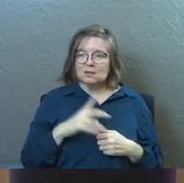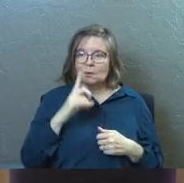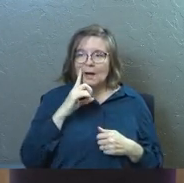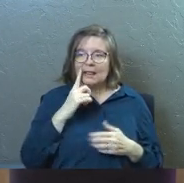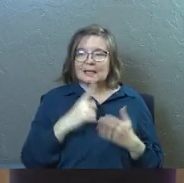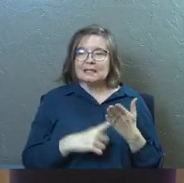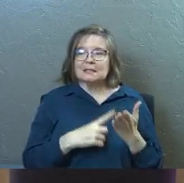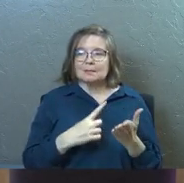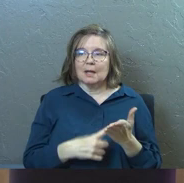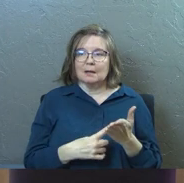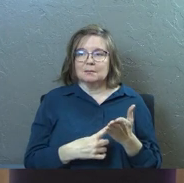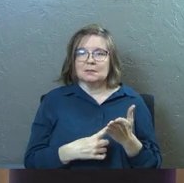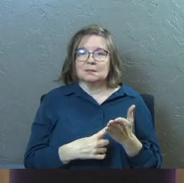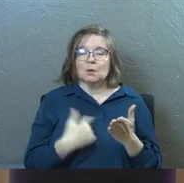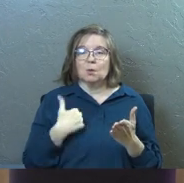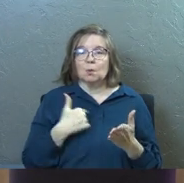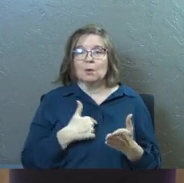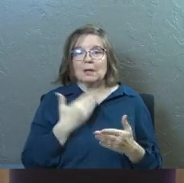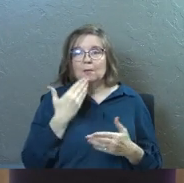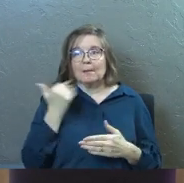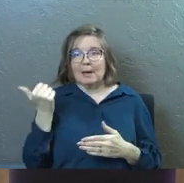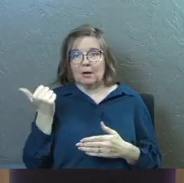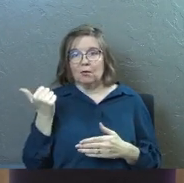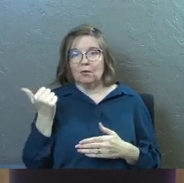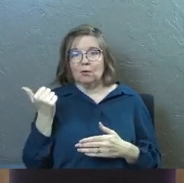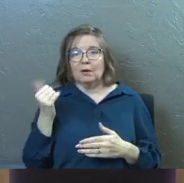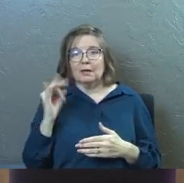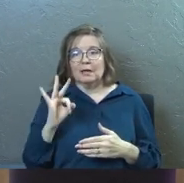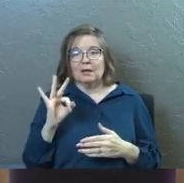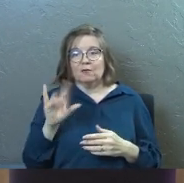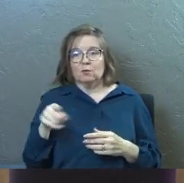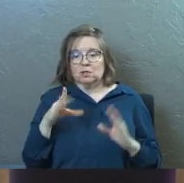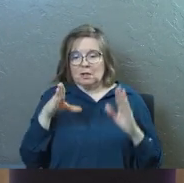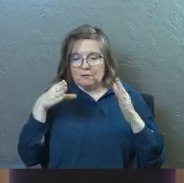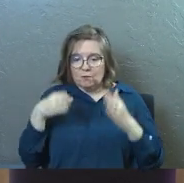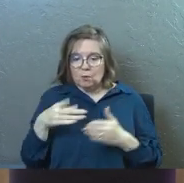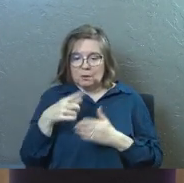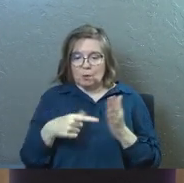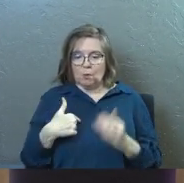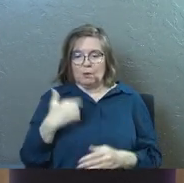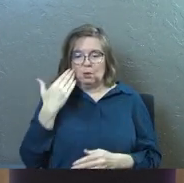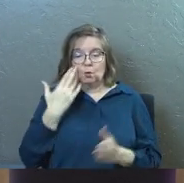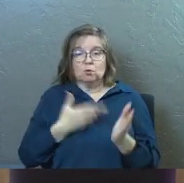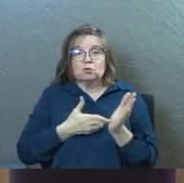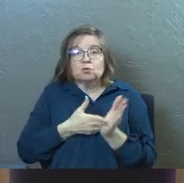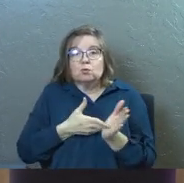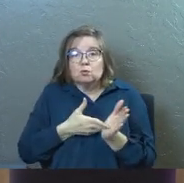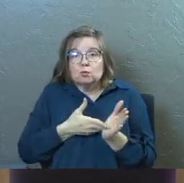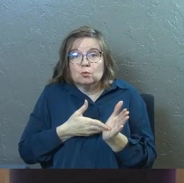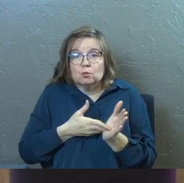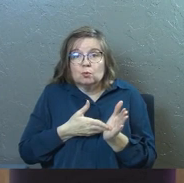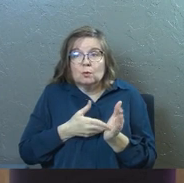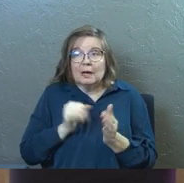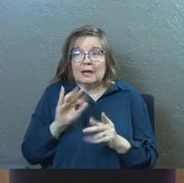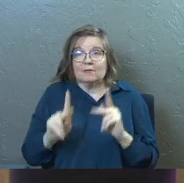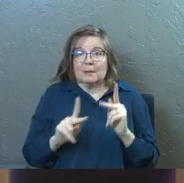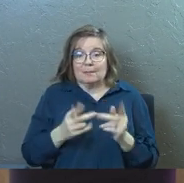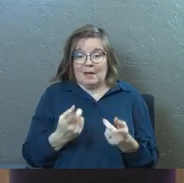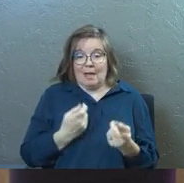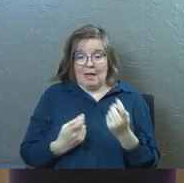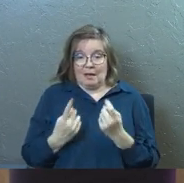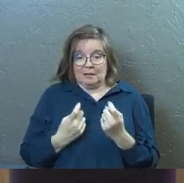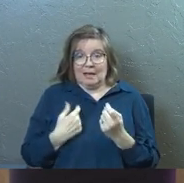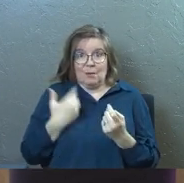I think sometimes we would be better off if we just spoke what we knew was true. And if people ask